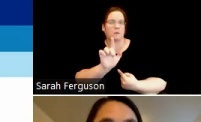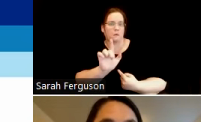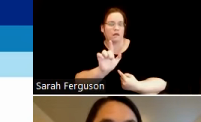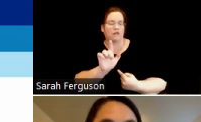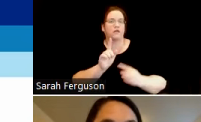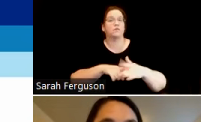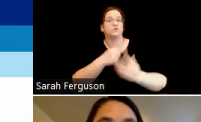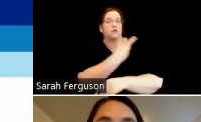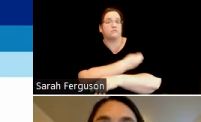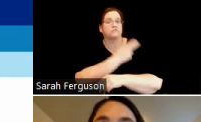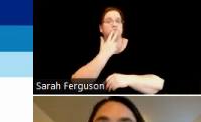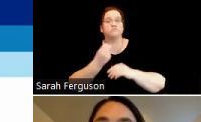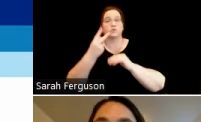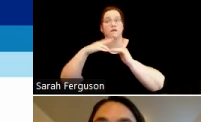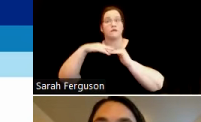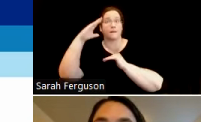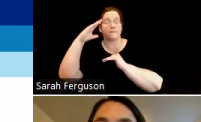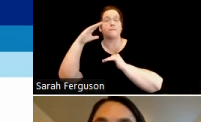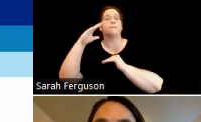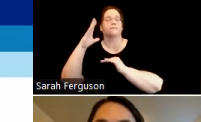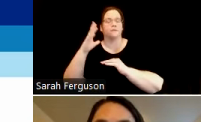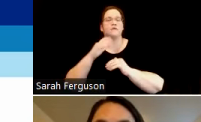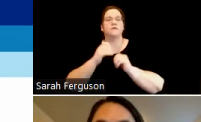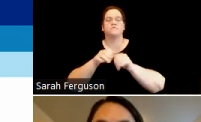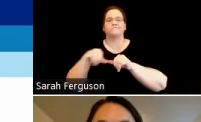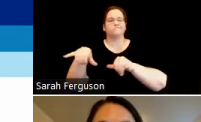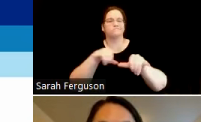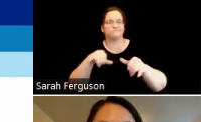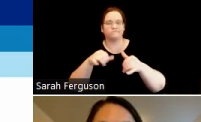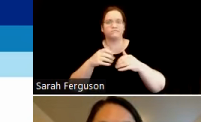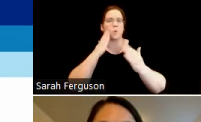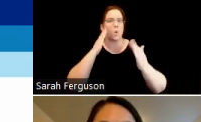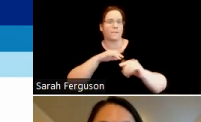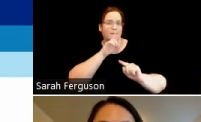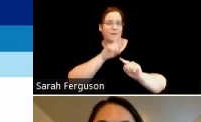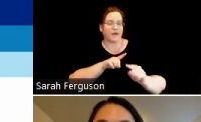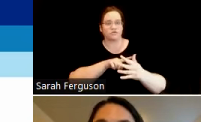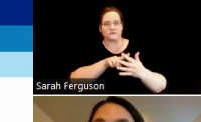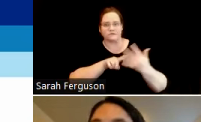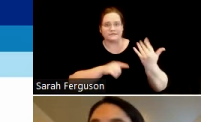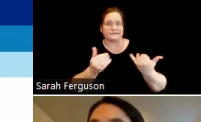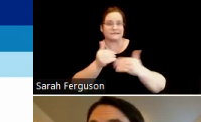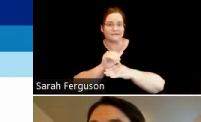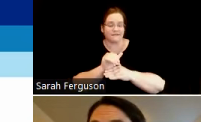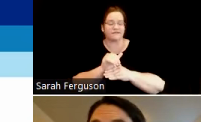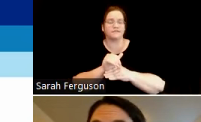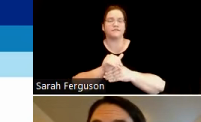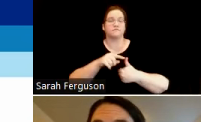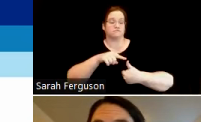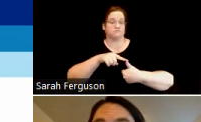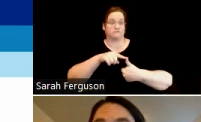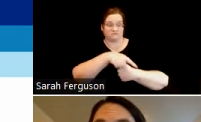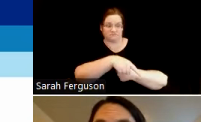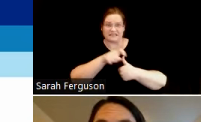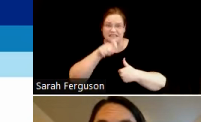vaccinating 12 and up. But the most common questions, and we'll hope to address a lot of these tonight, are, does my child need